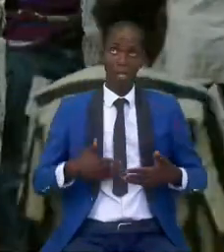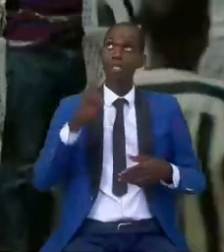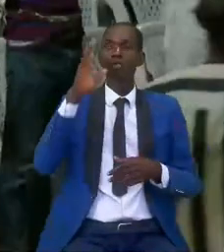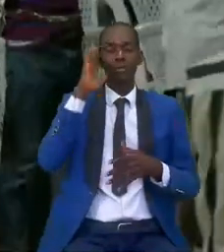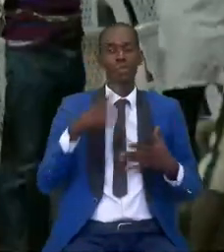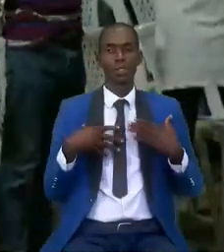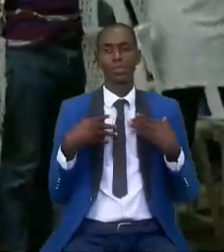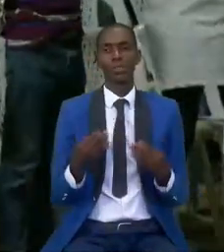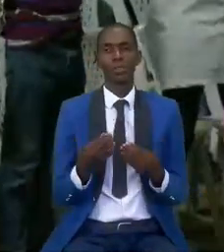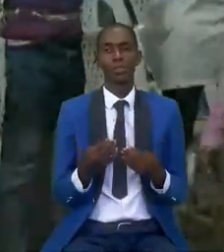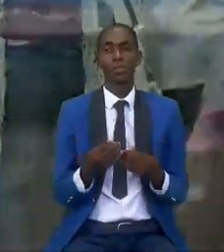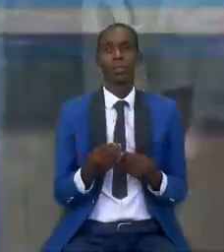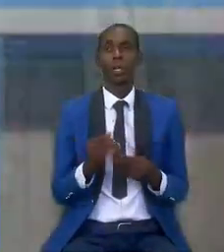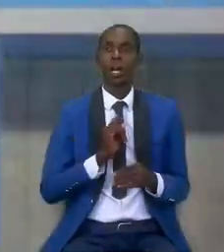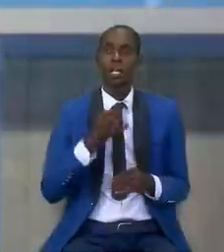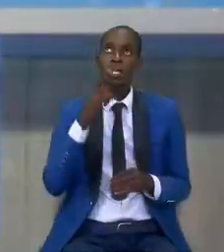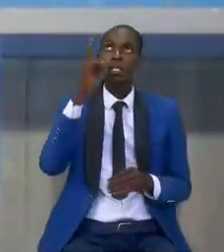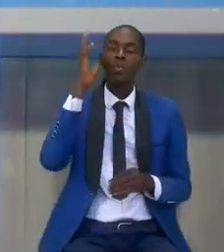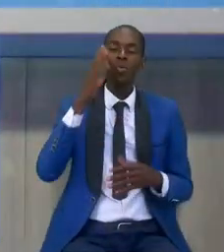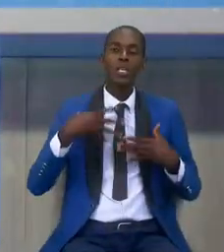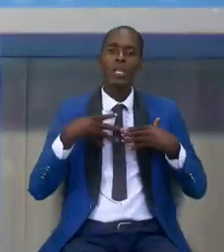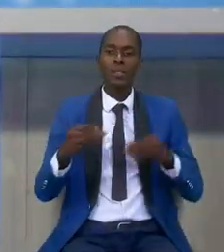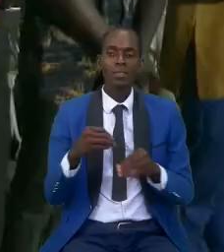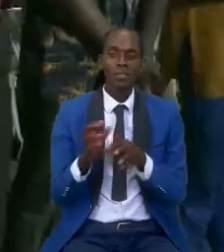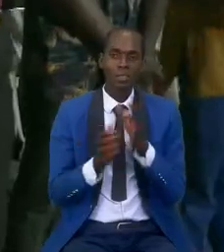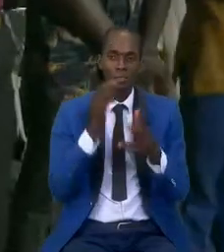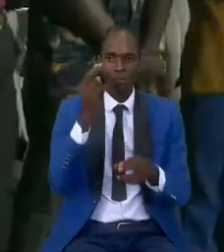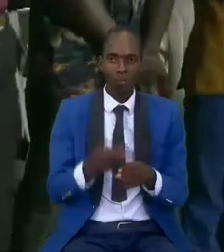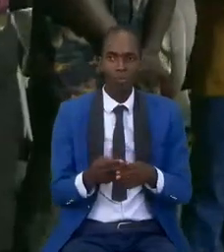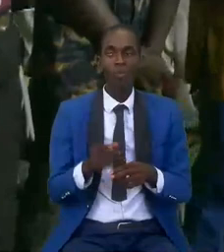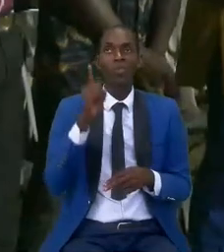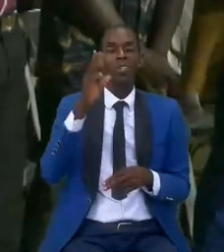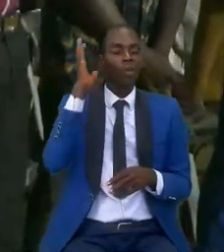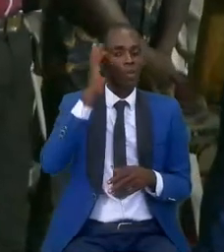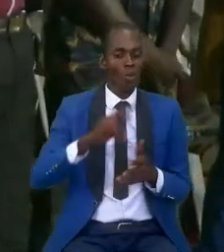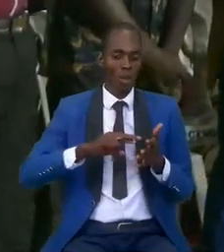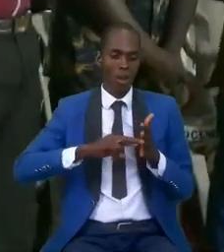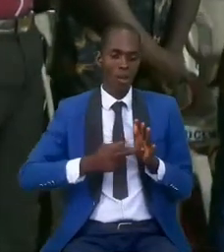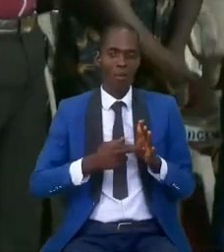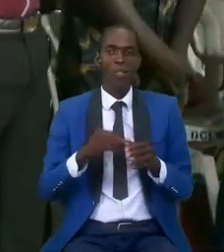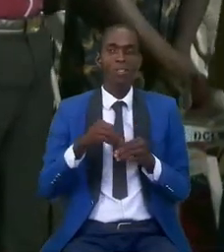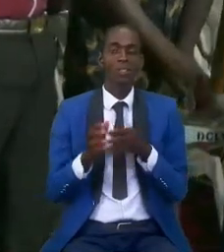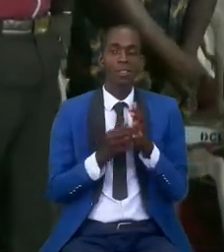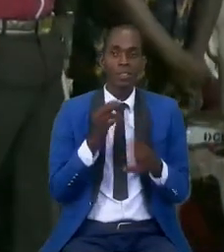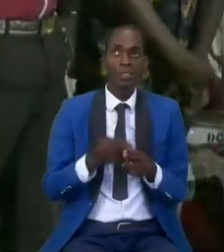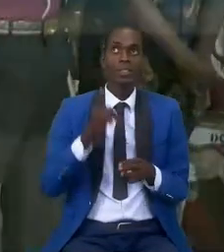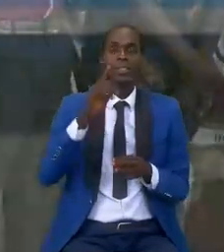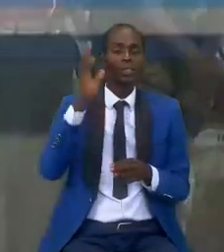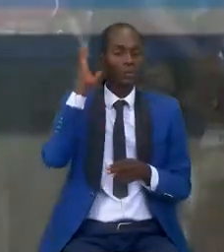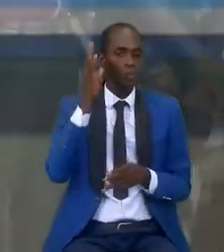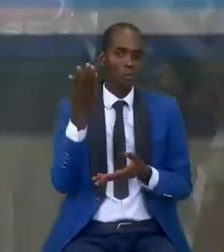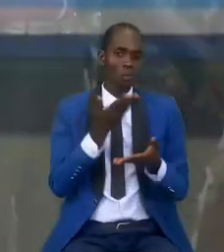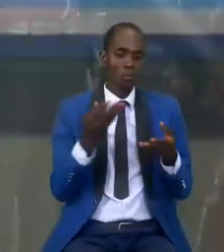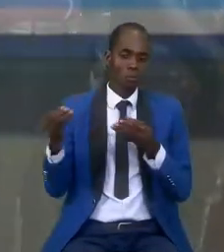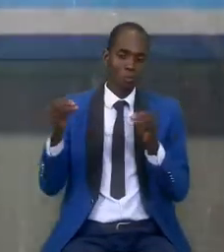it will repair it will recover and at the final amen